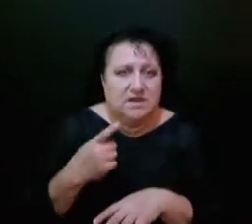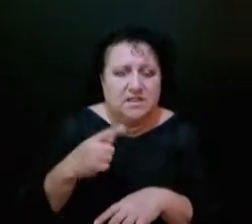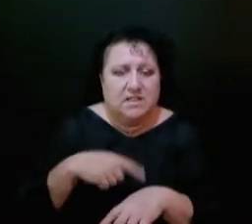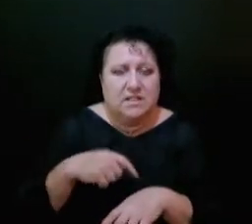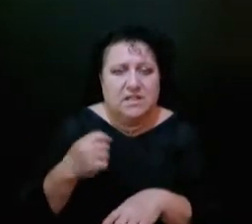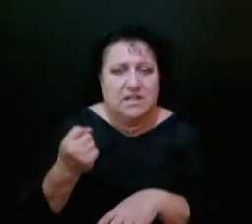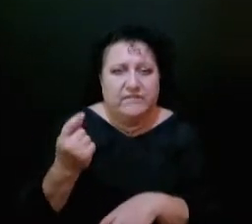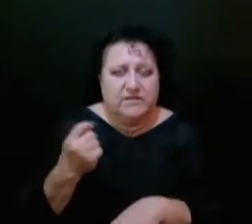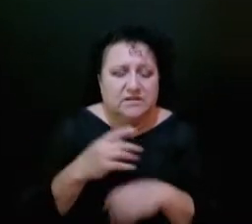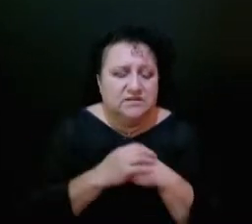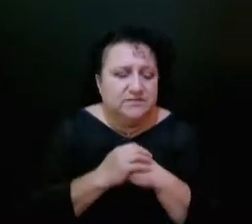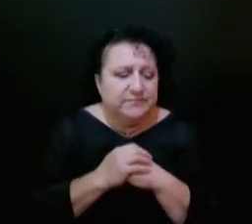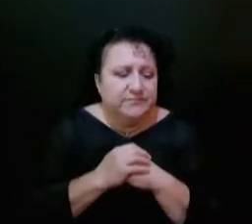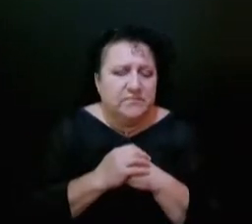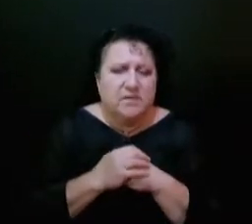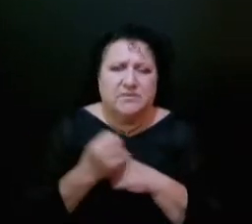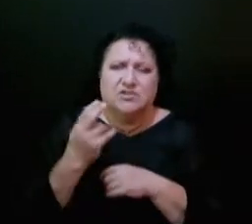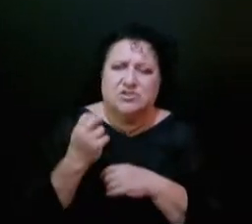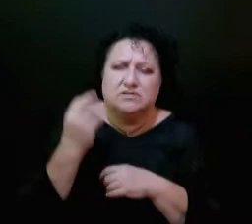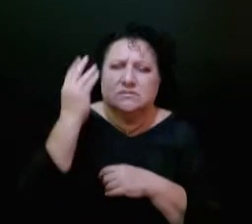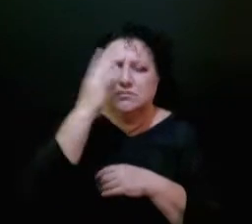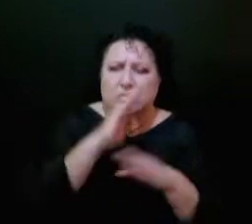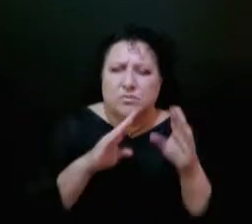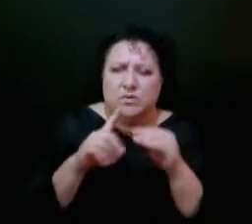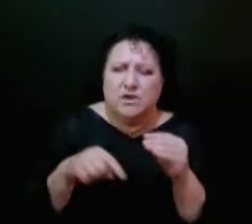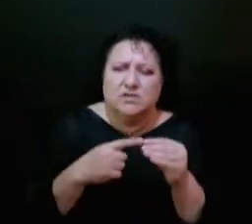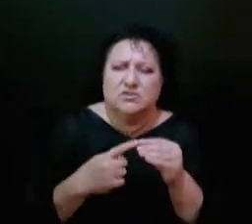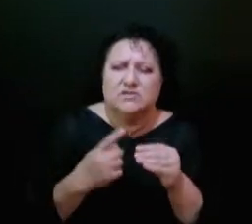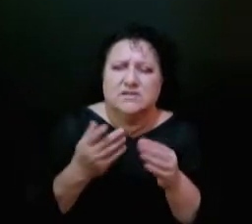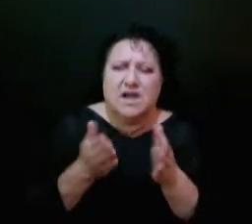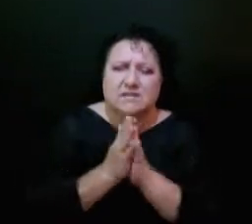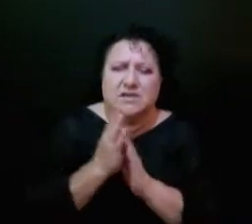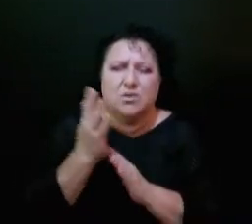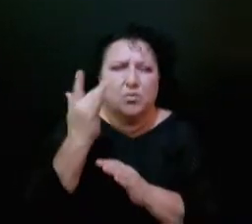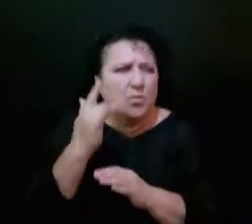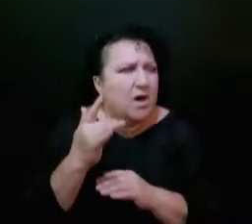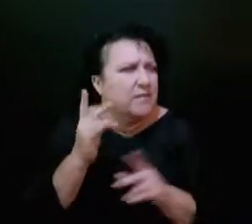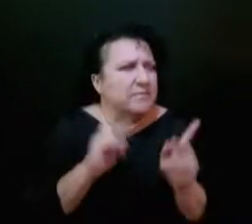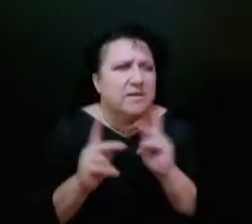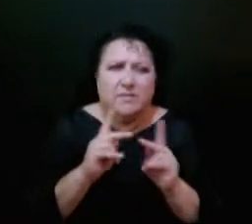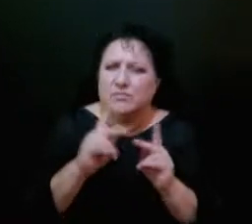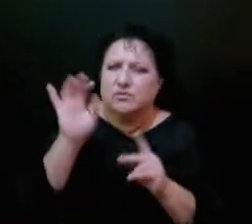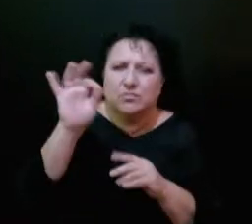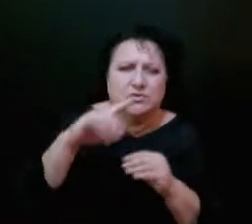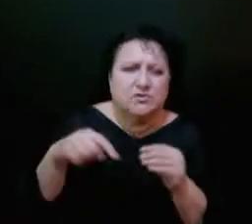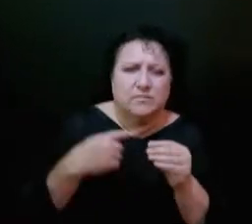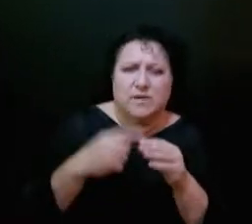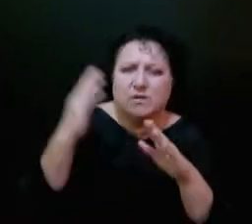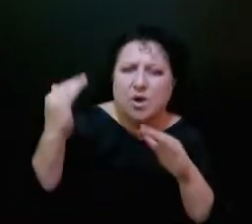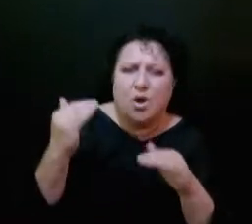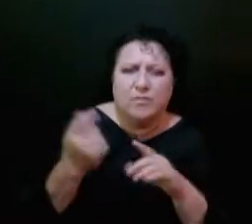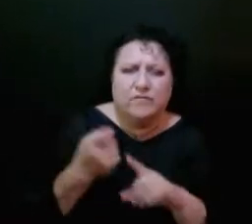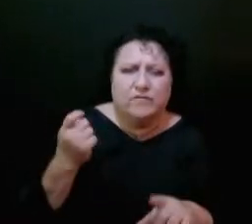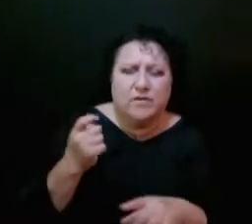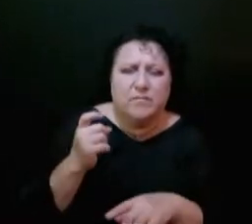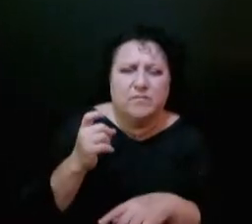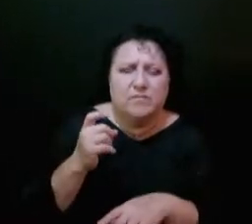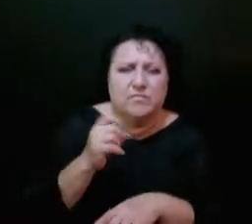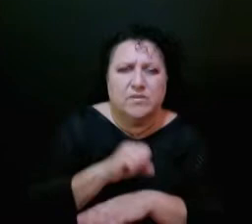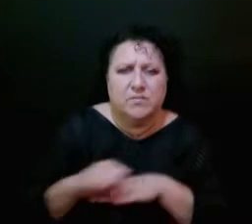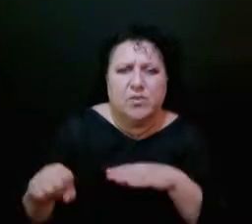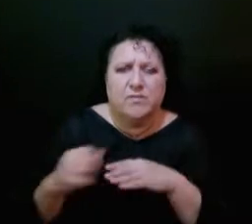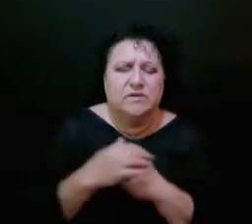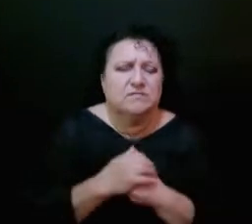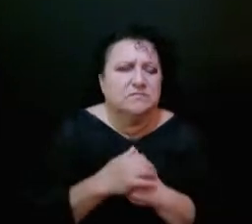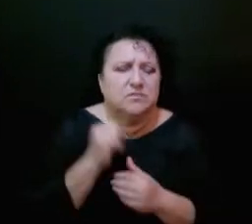why we don't hear so much about hope from the pulpit or even in Christian circles. We don't talk a lot about hope.